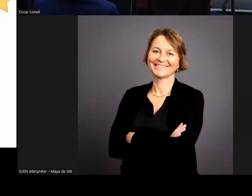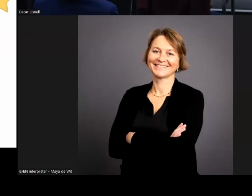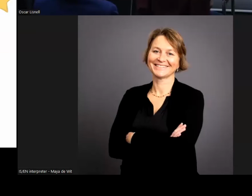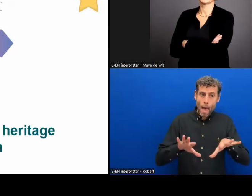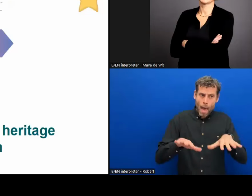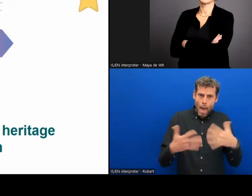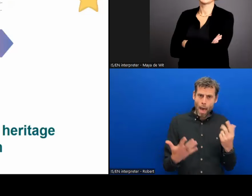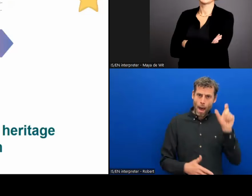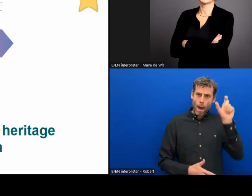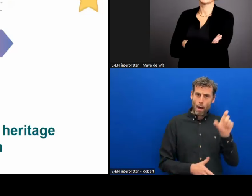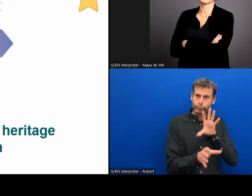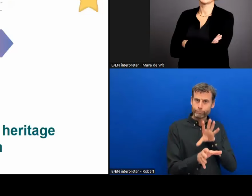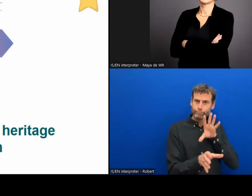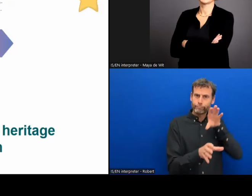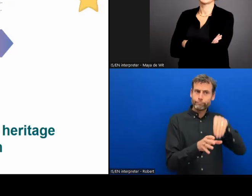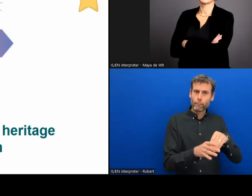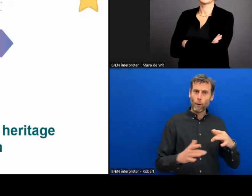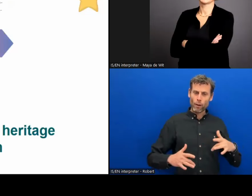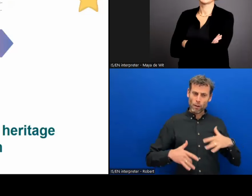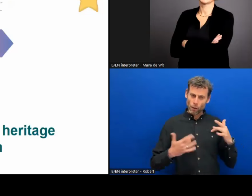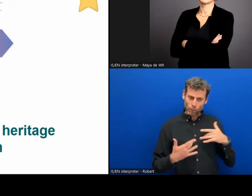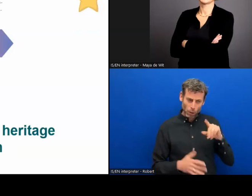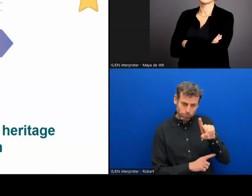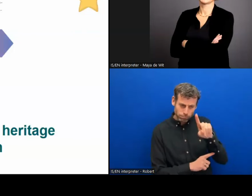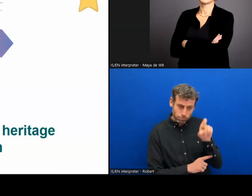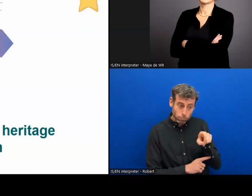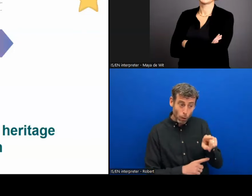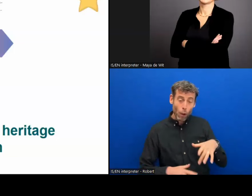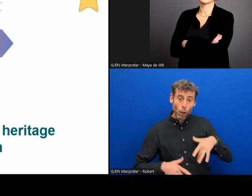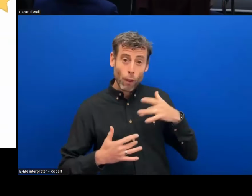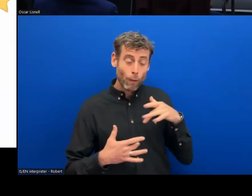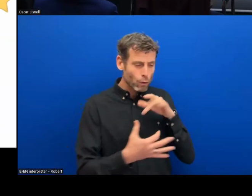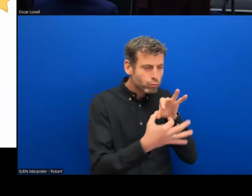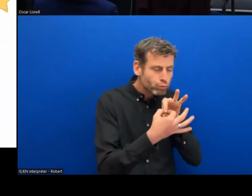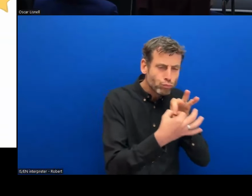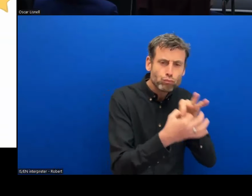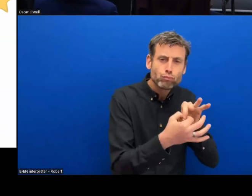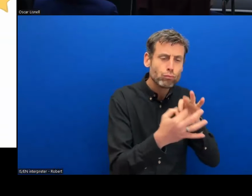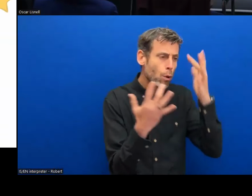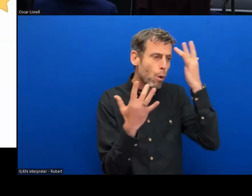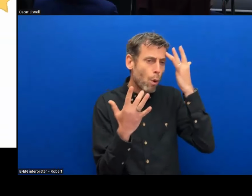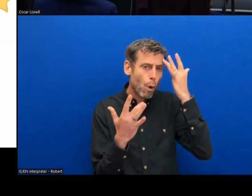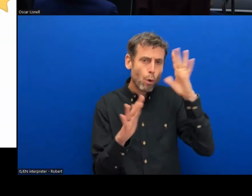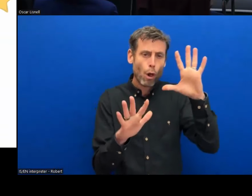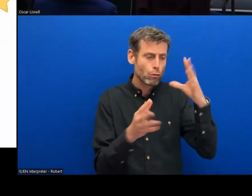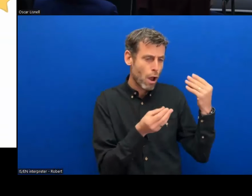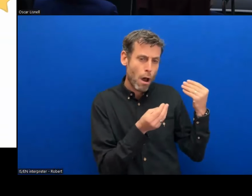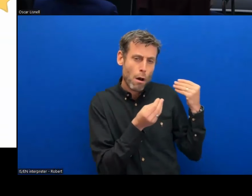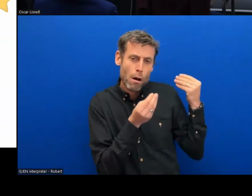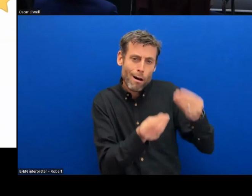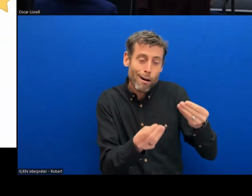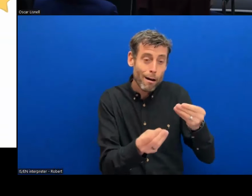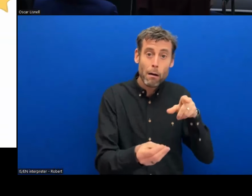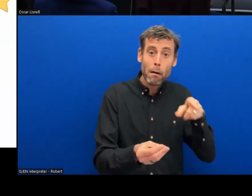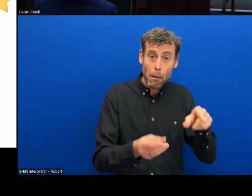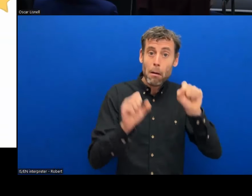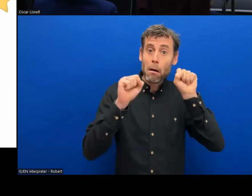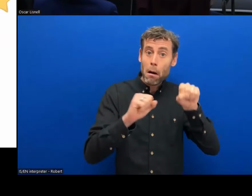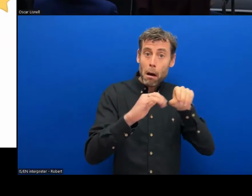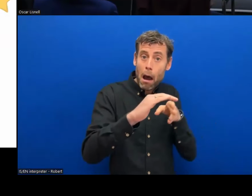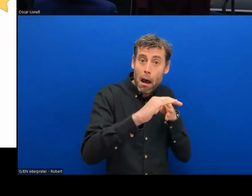the broader society, how they interact with cultural heritage artifacts. And I think that's the testament to what we can